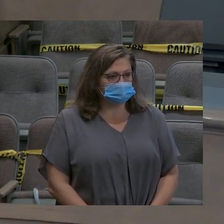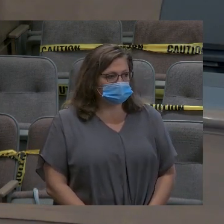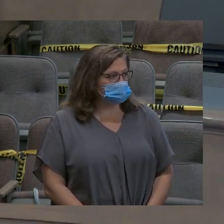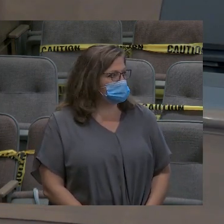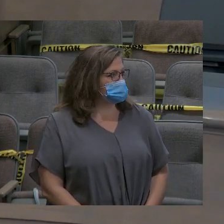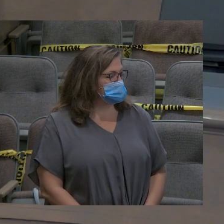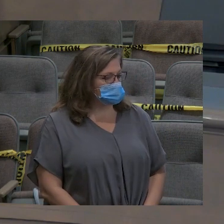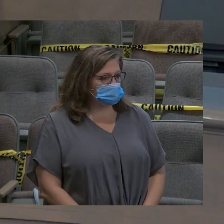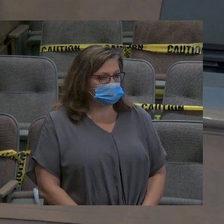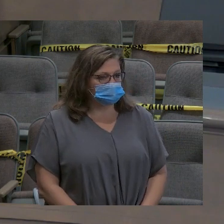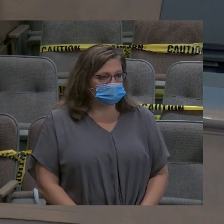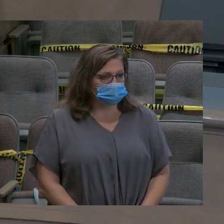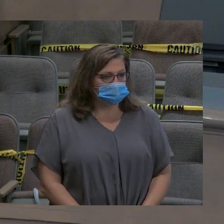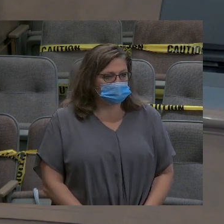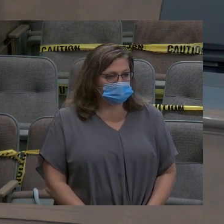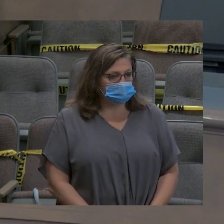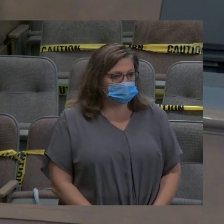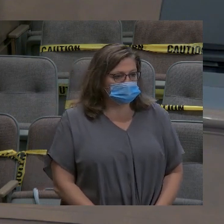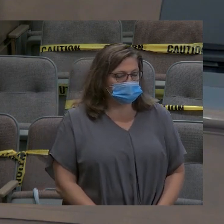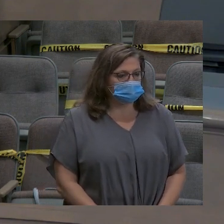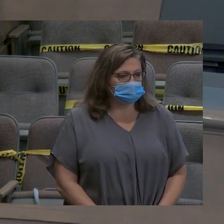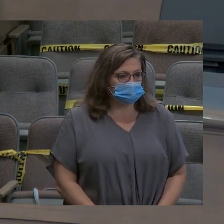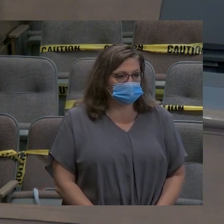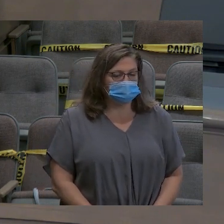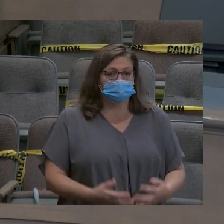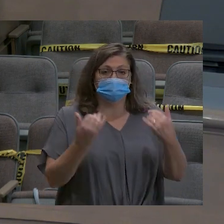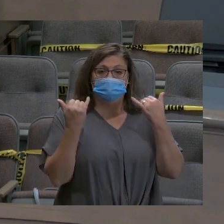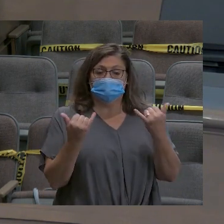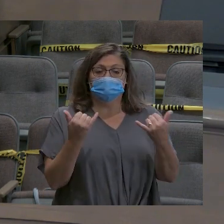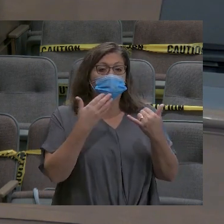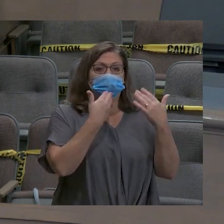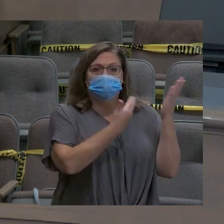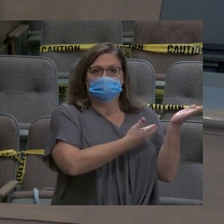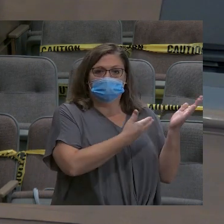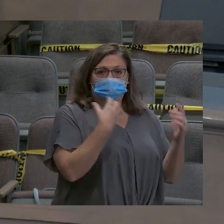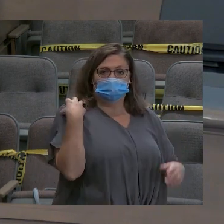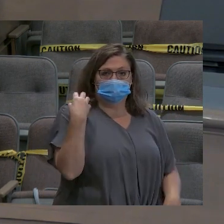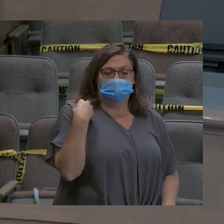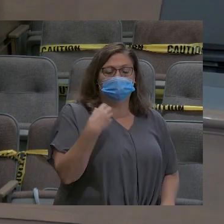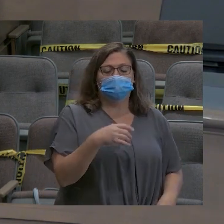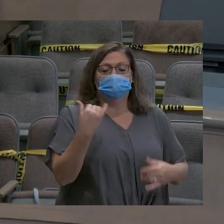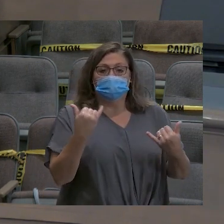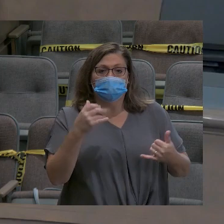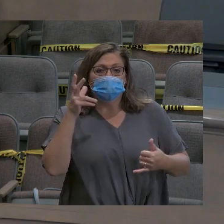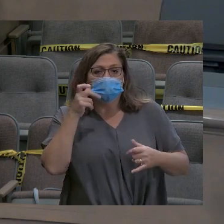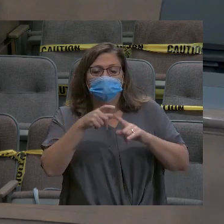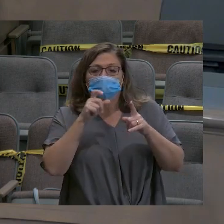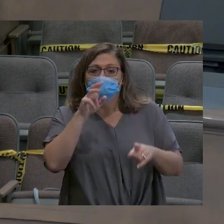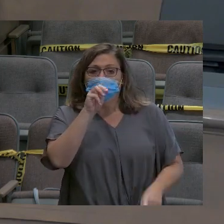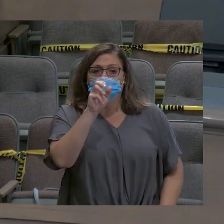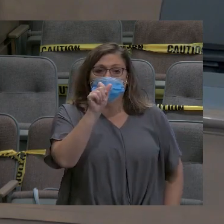Thank you, Mr. Chairman, for your remarks. We'll now hear from City of Albany Mayor Bo Durrell.